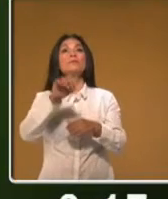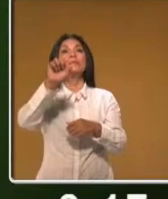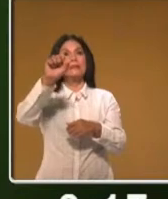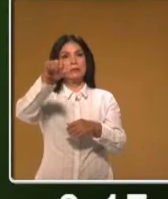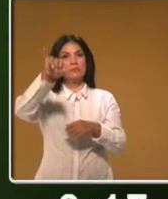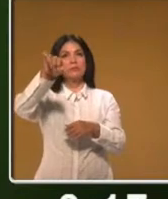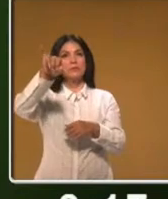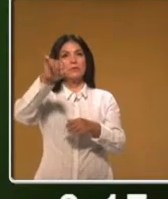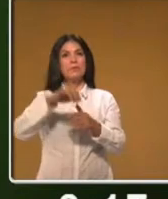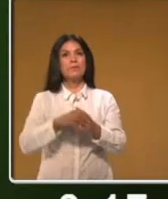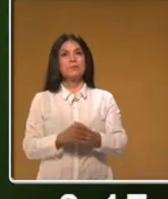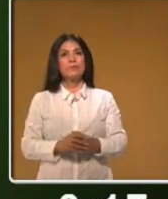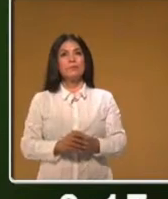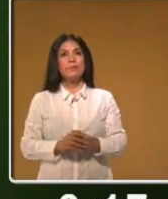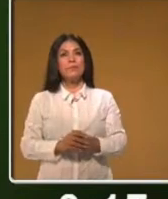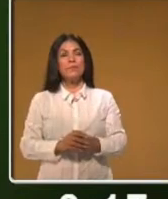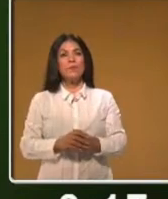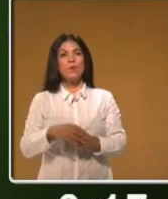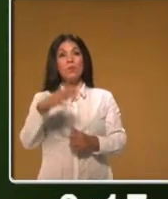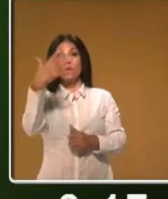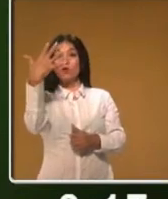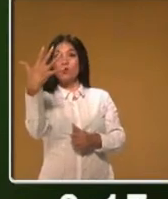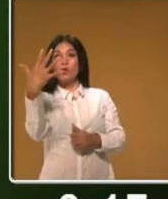fixes the car. Number five,